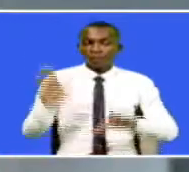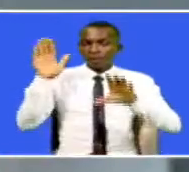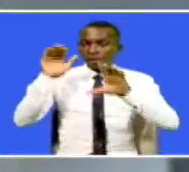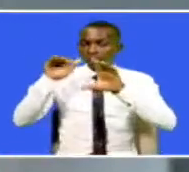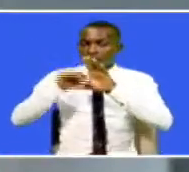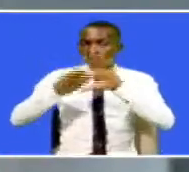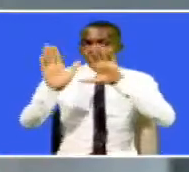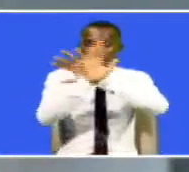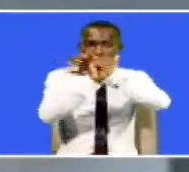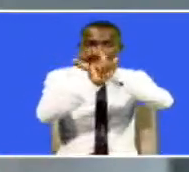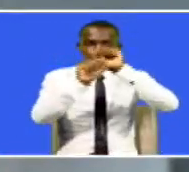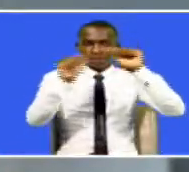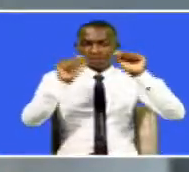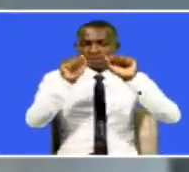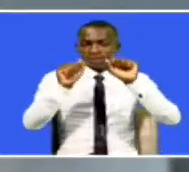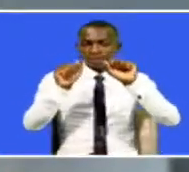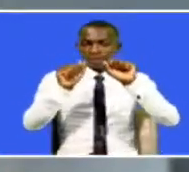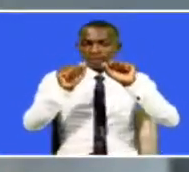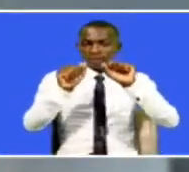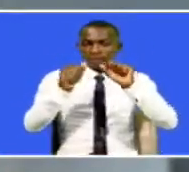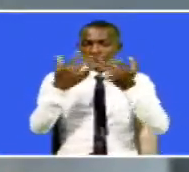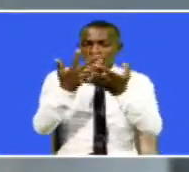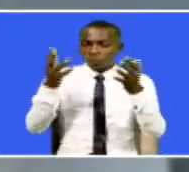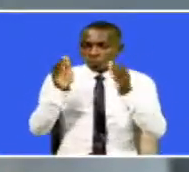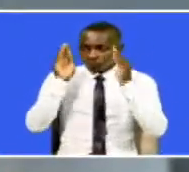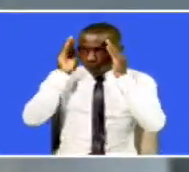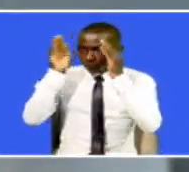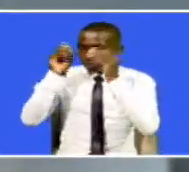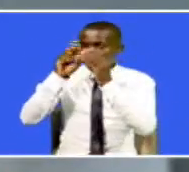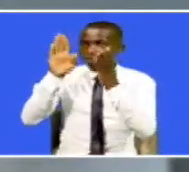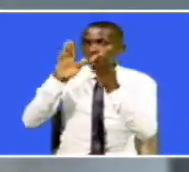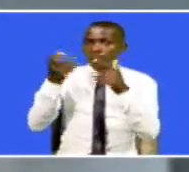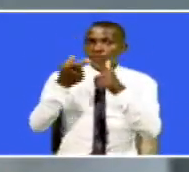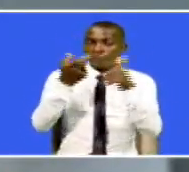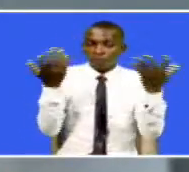linalozingatiwa kwa umakini mno. Kutoka kwa anapoketi rais na naibu wake.